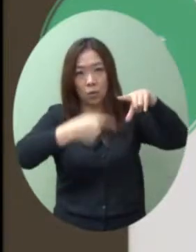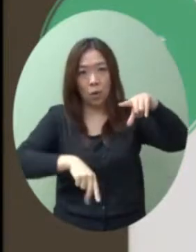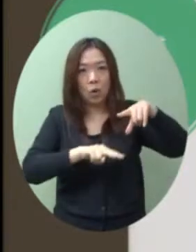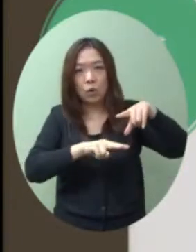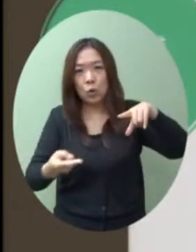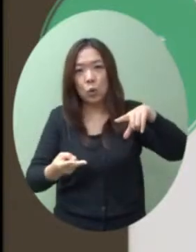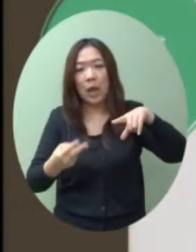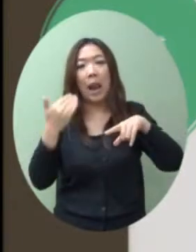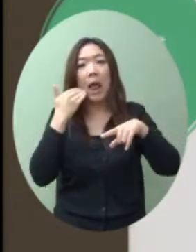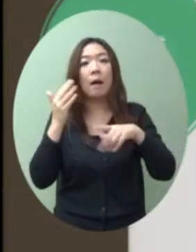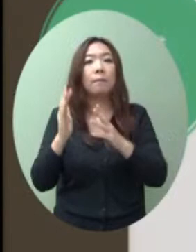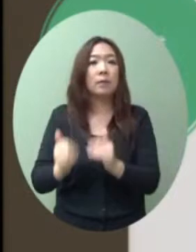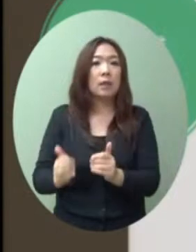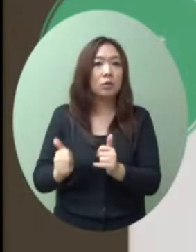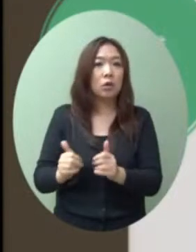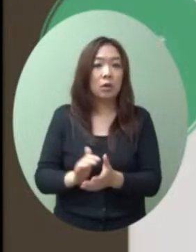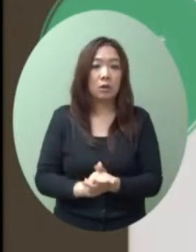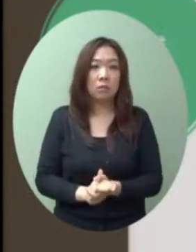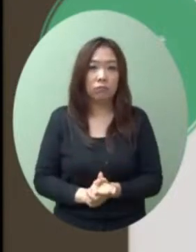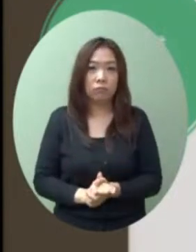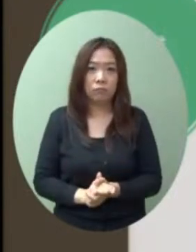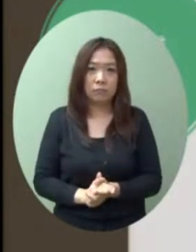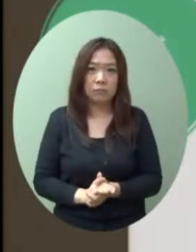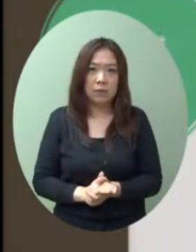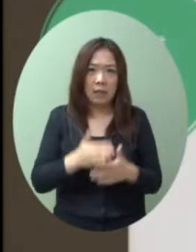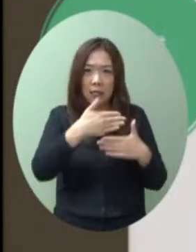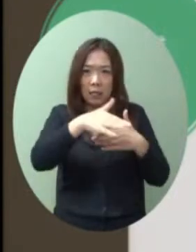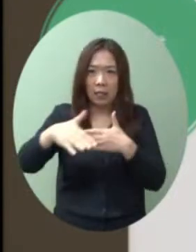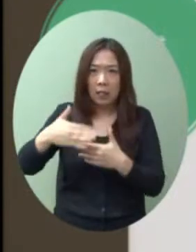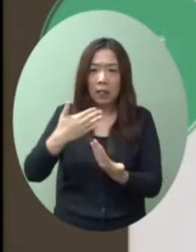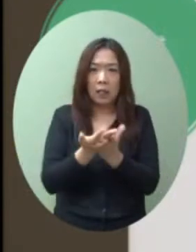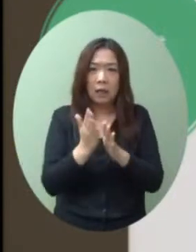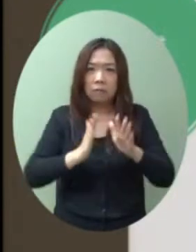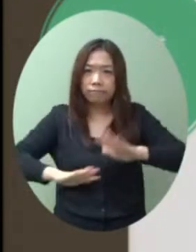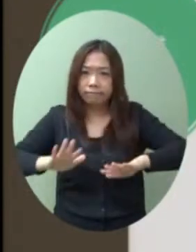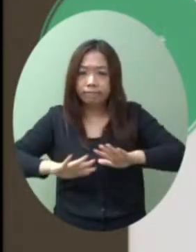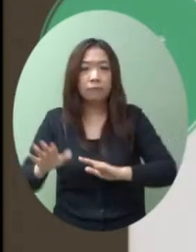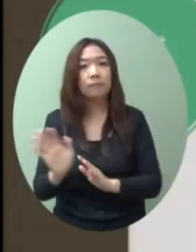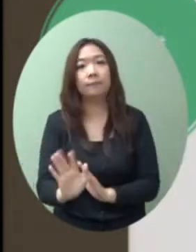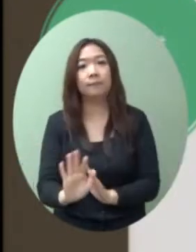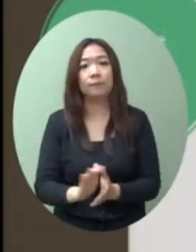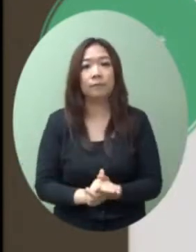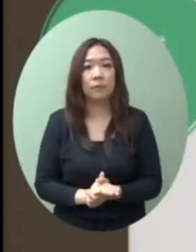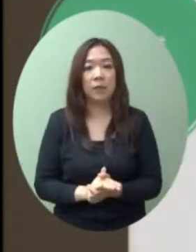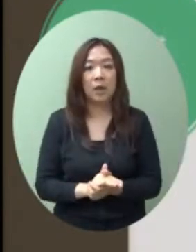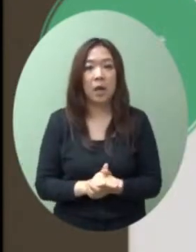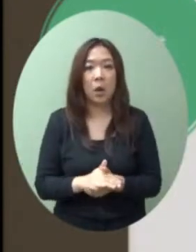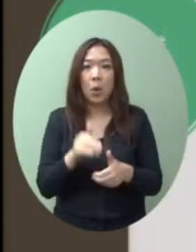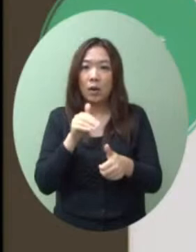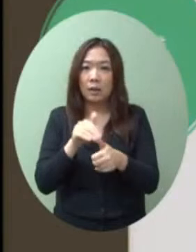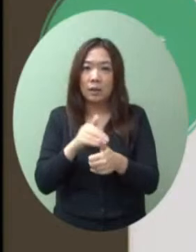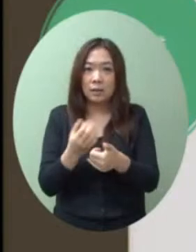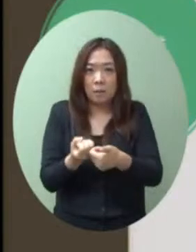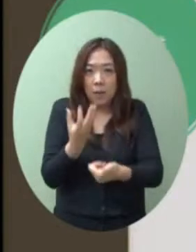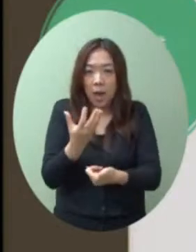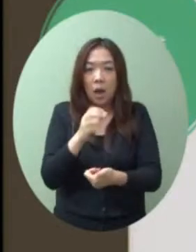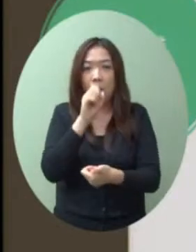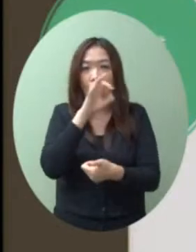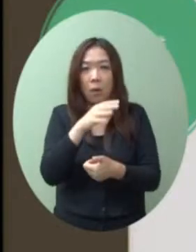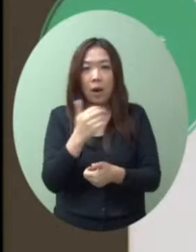compare, retrieve data from the database, and the QR code would turn blue automatically without